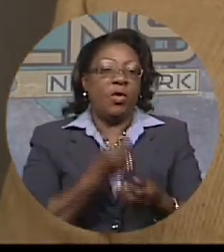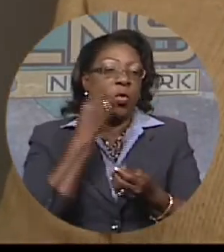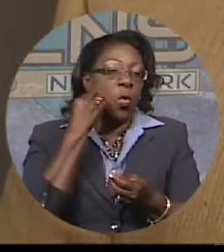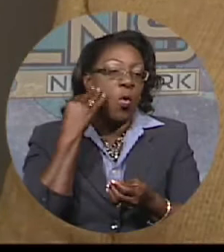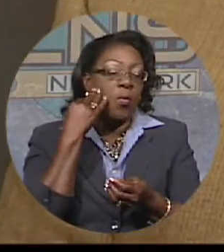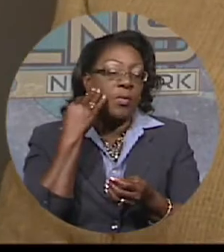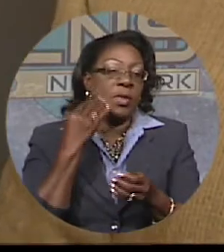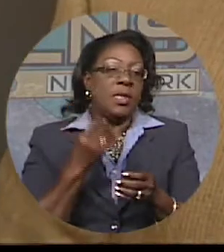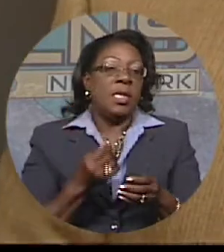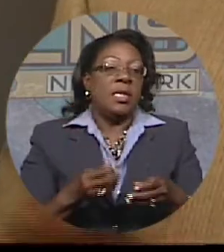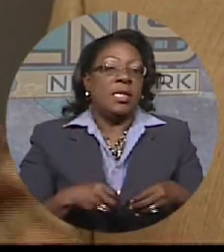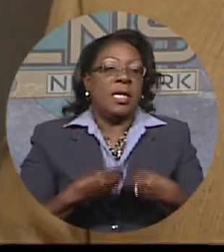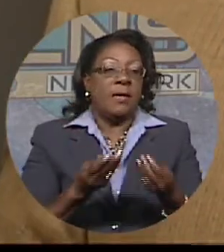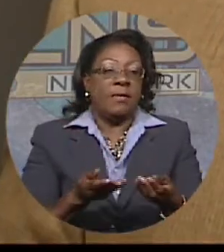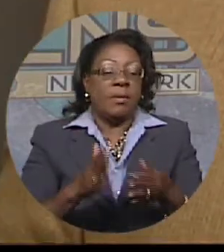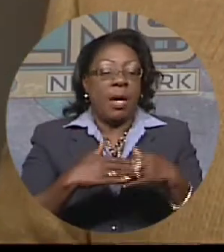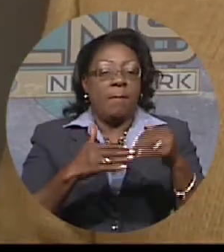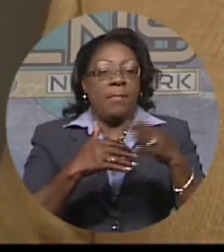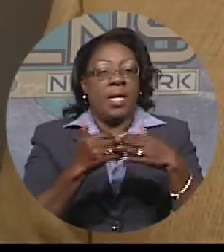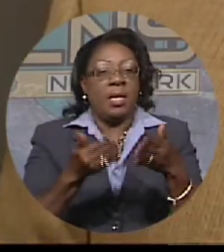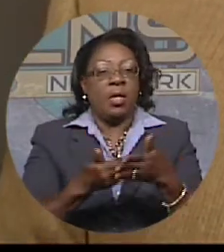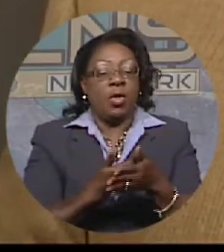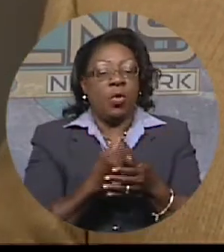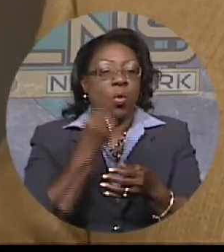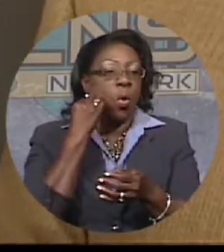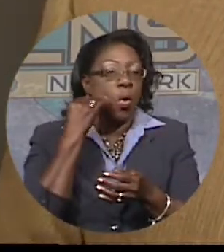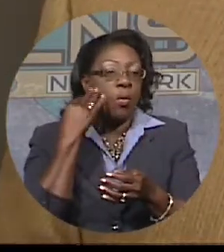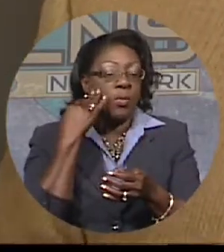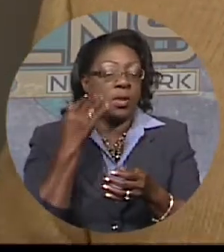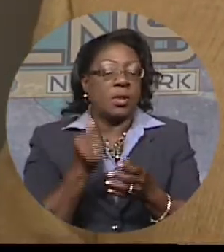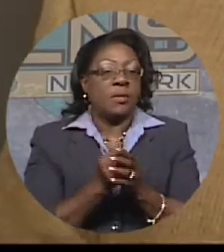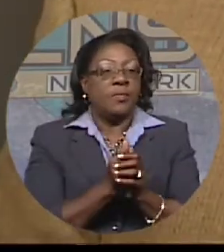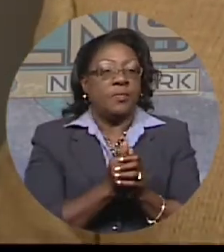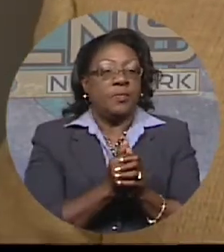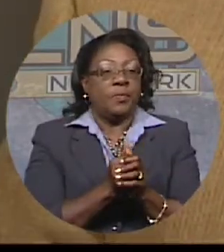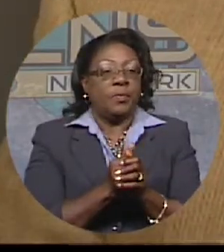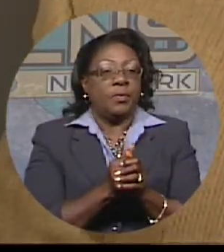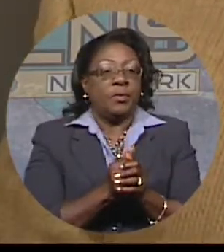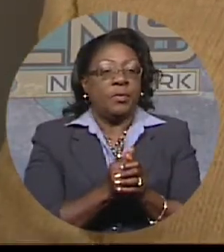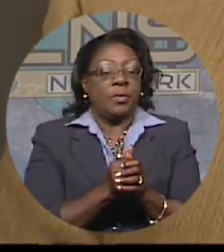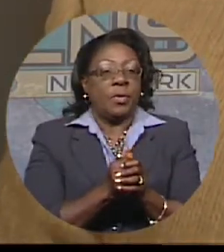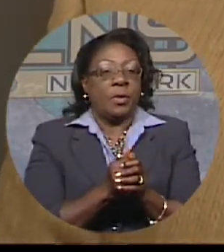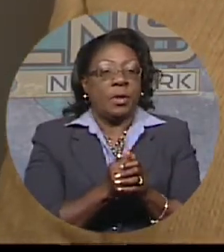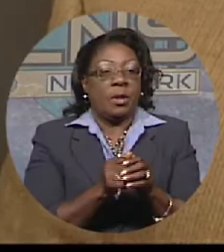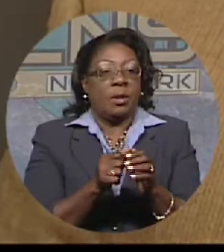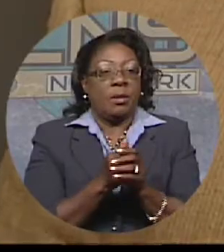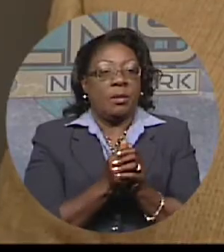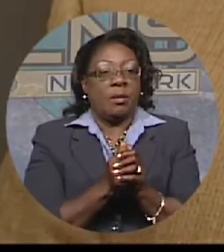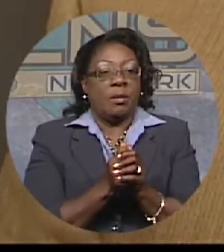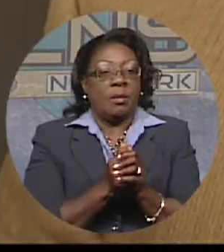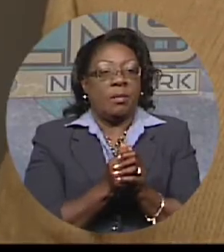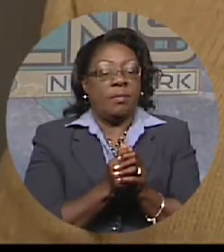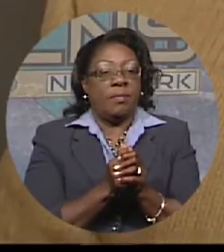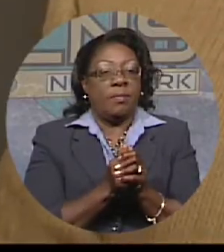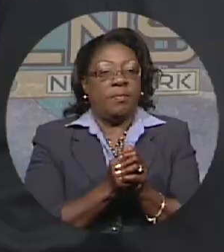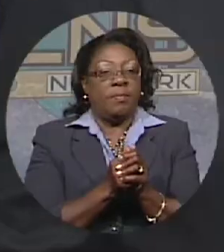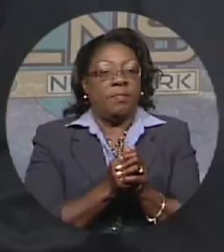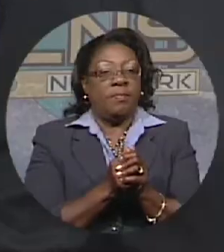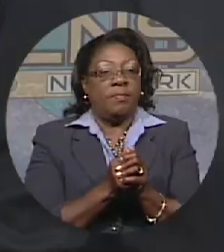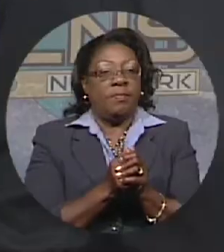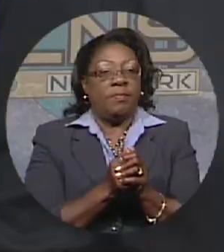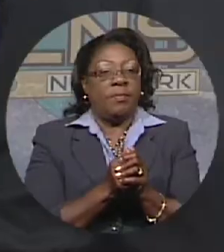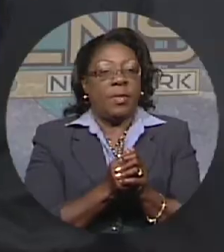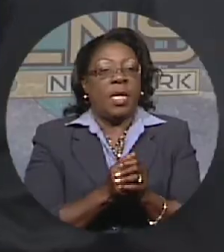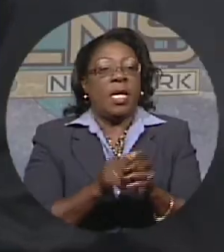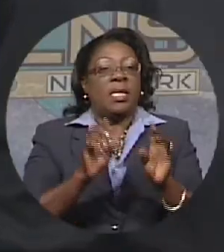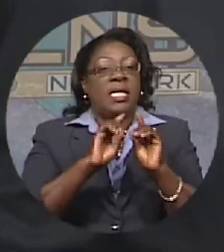So we hope that coupled with our private portfolio, we'll be able to make a large dent inside the demand out there. Now,